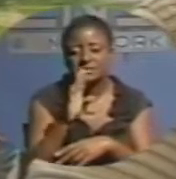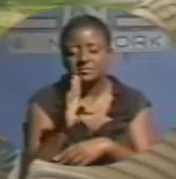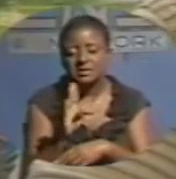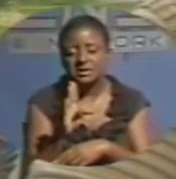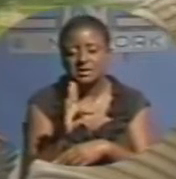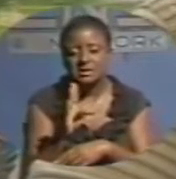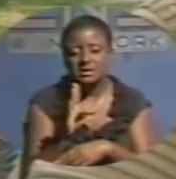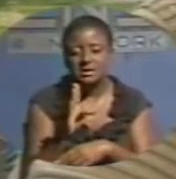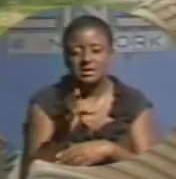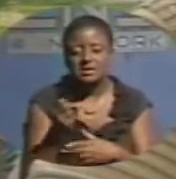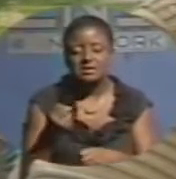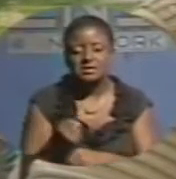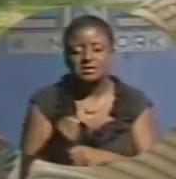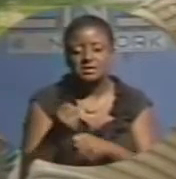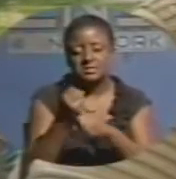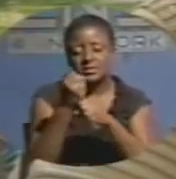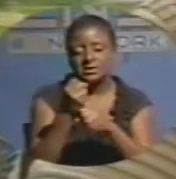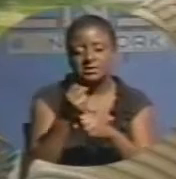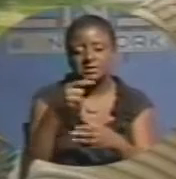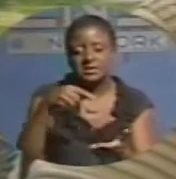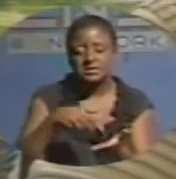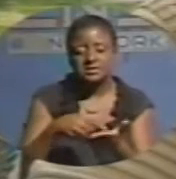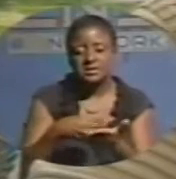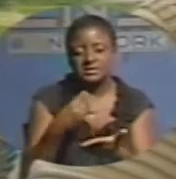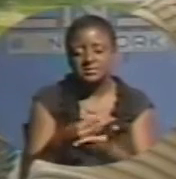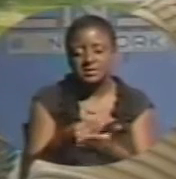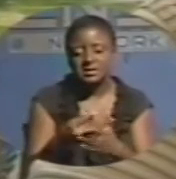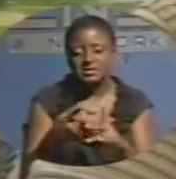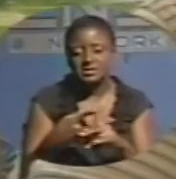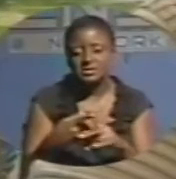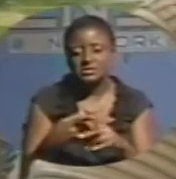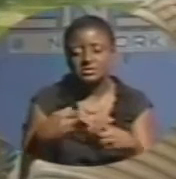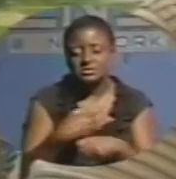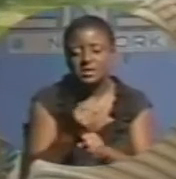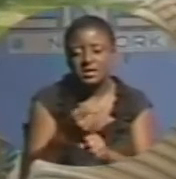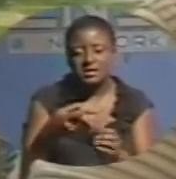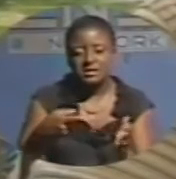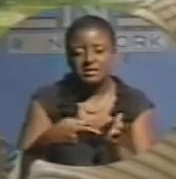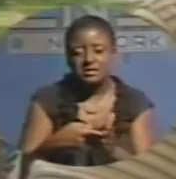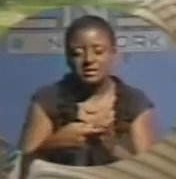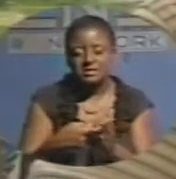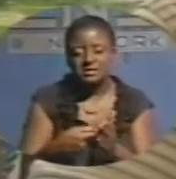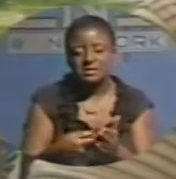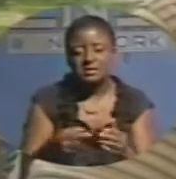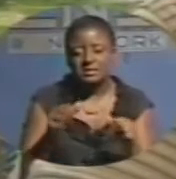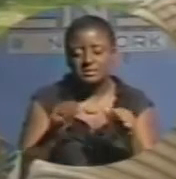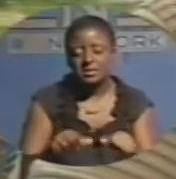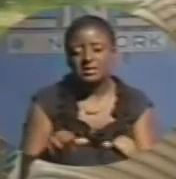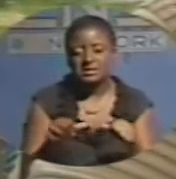and sponsor this grant that will make this all possible. And as a result,